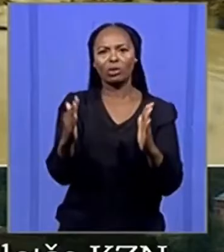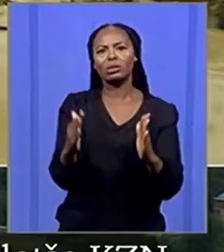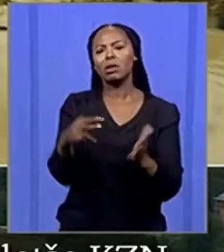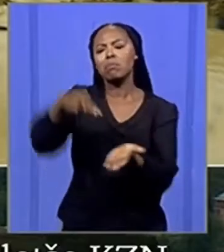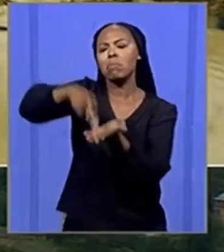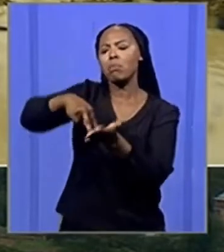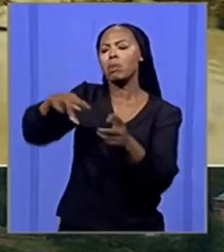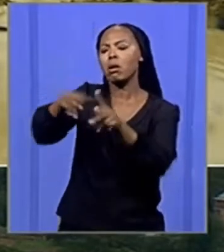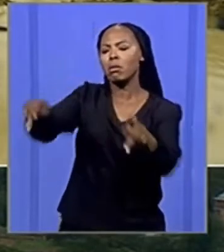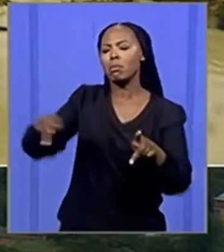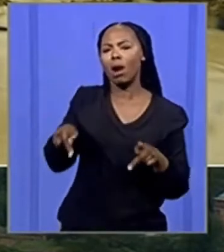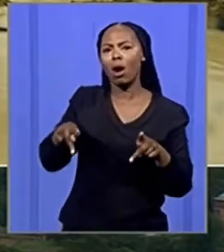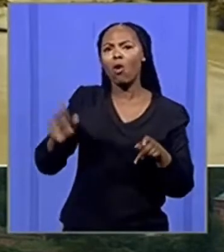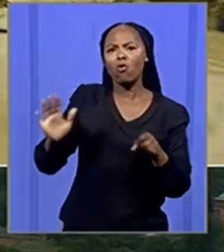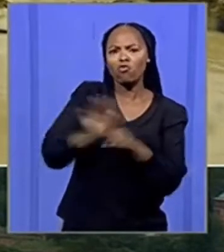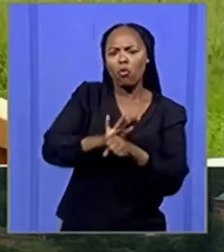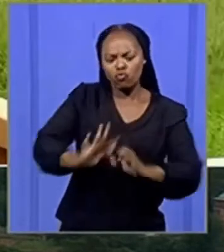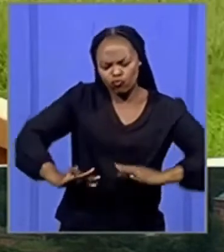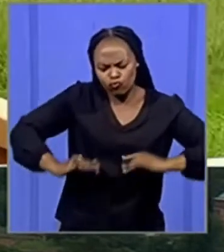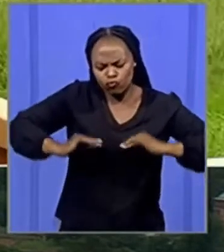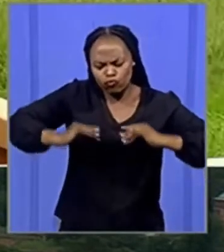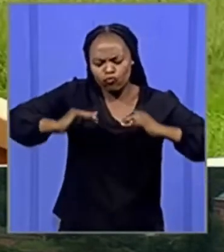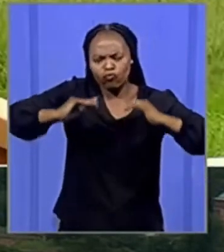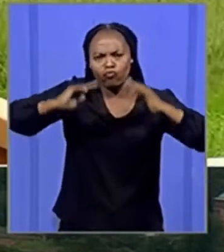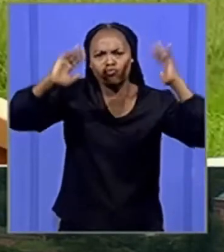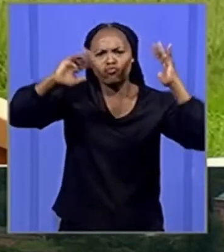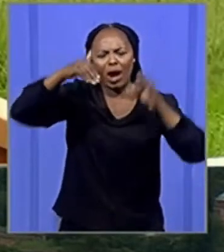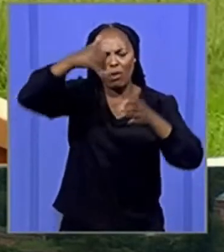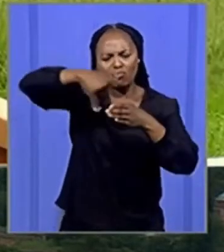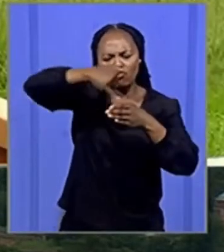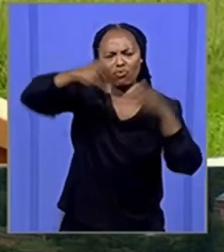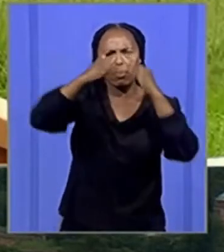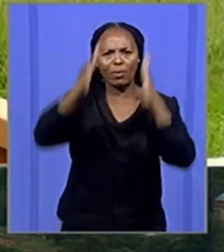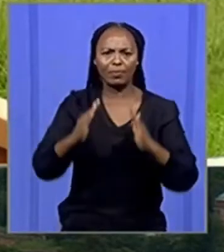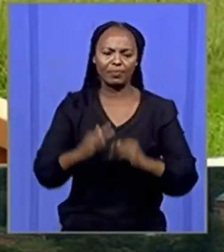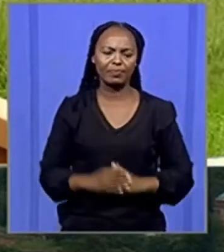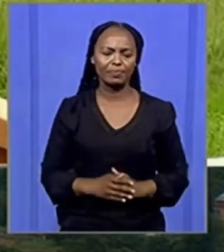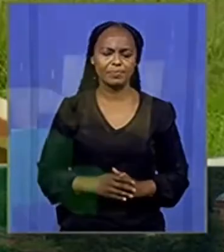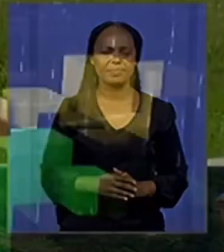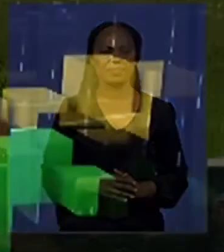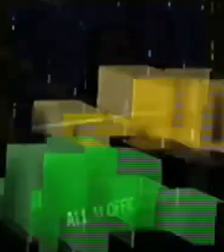this entire volume of water started washing them away.